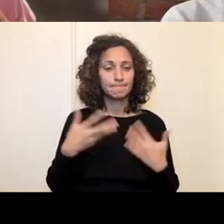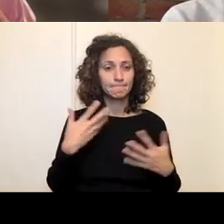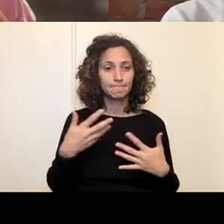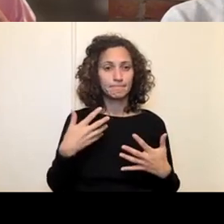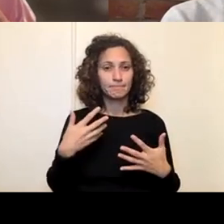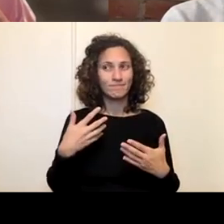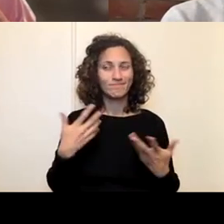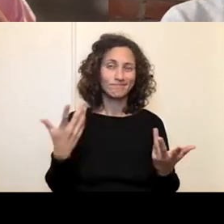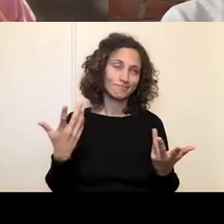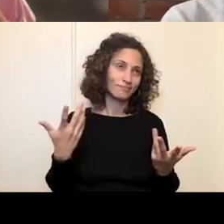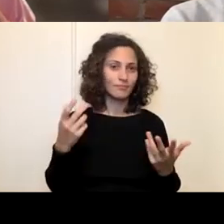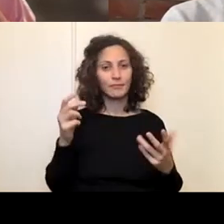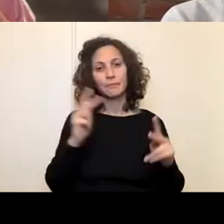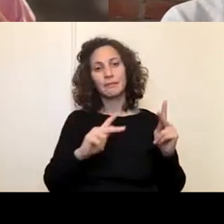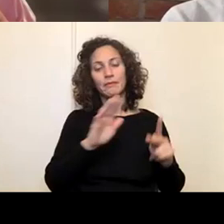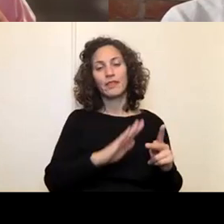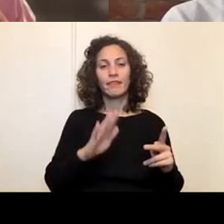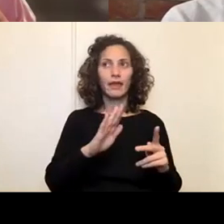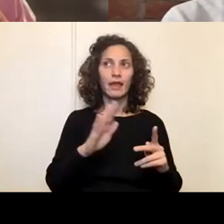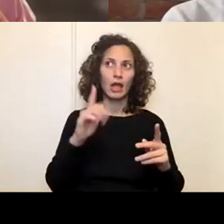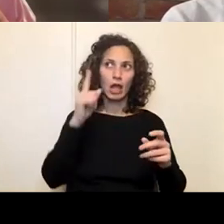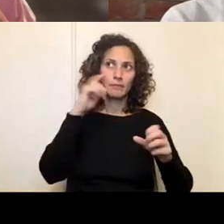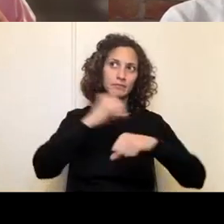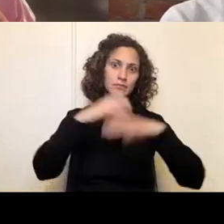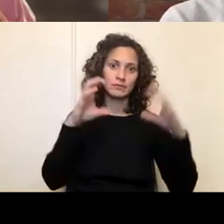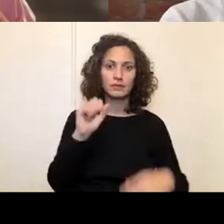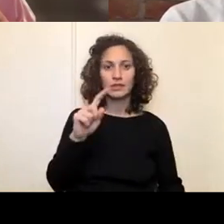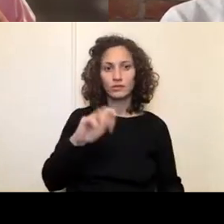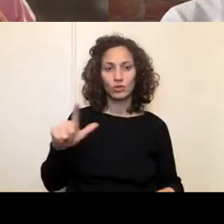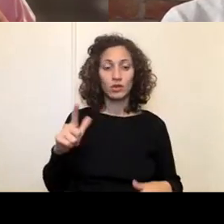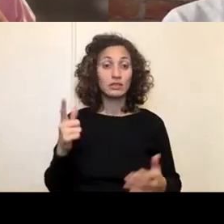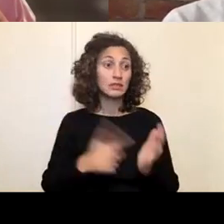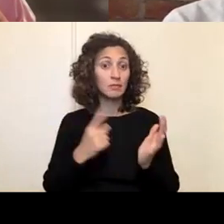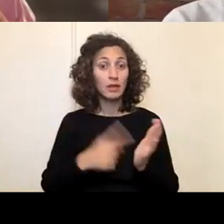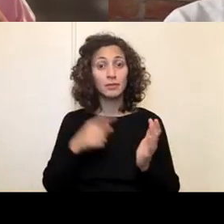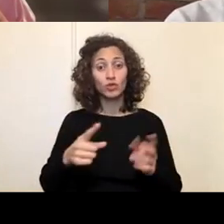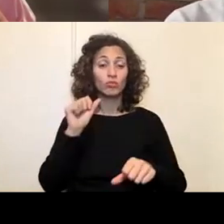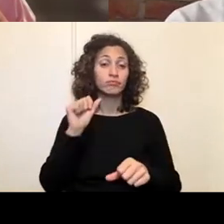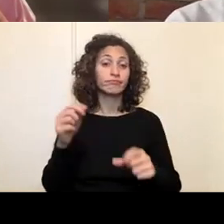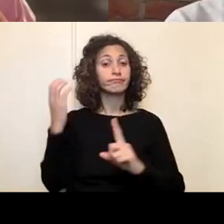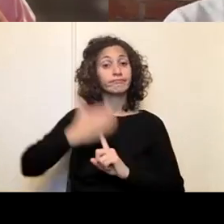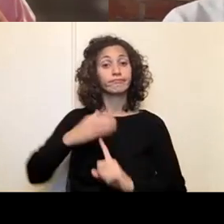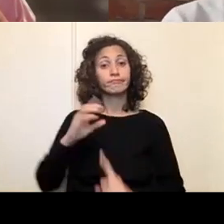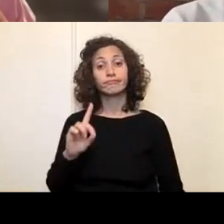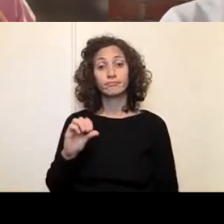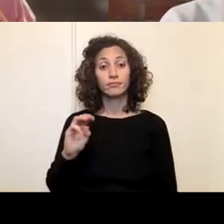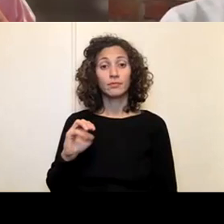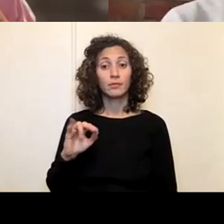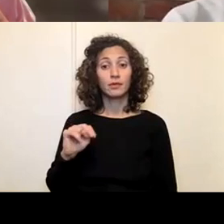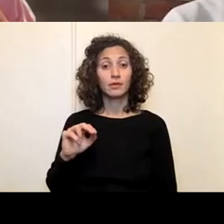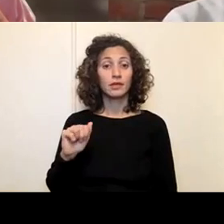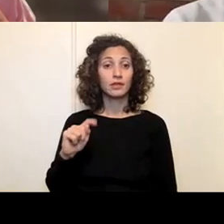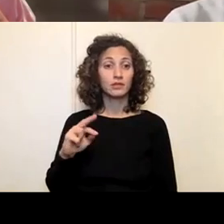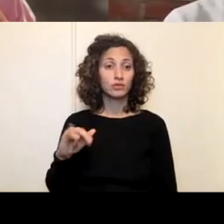what people might consider to be sexual. Sometimes it's a dominatrix. Sometimes it is